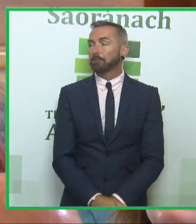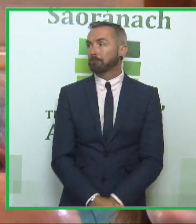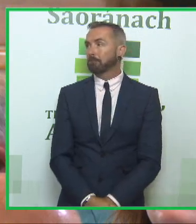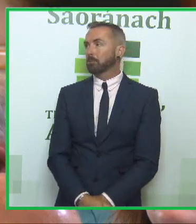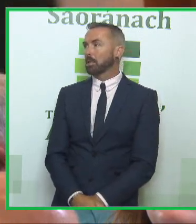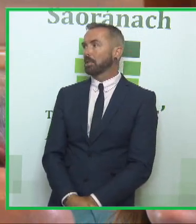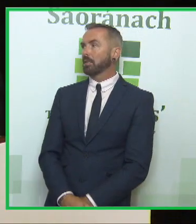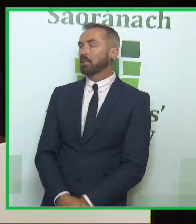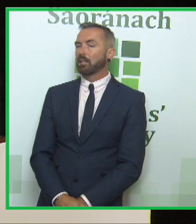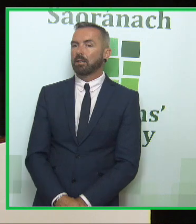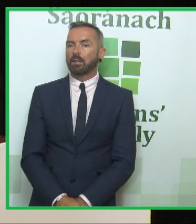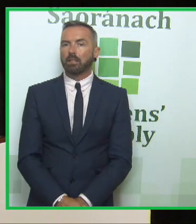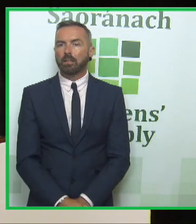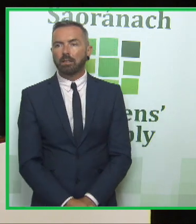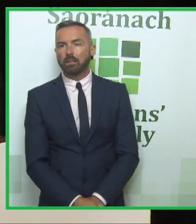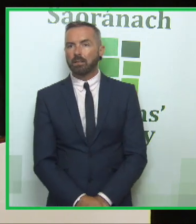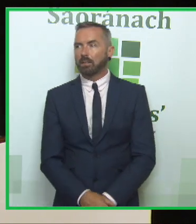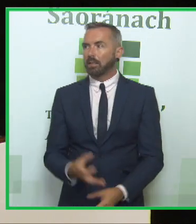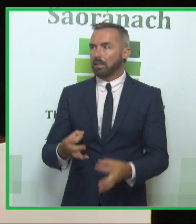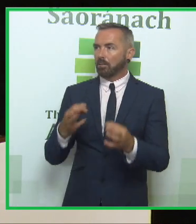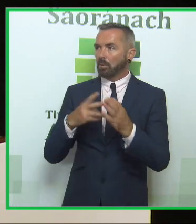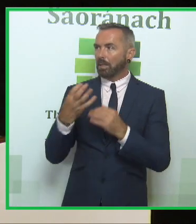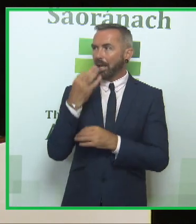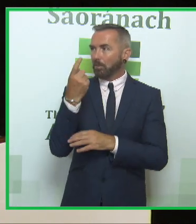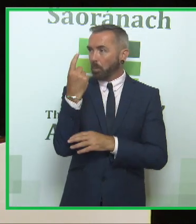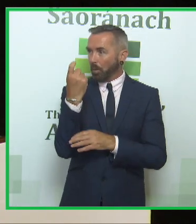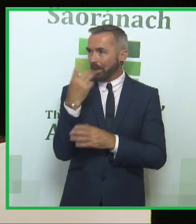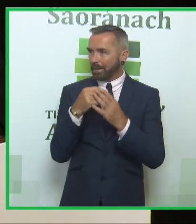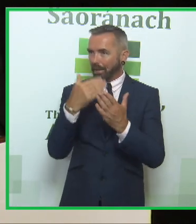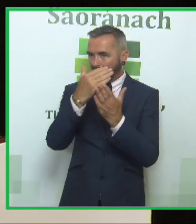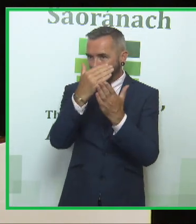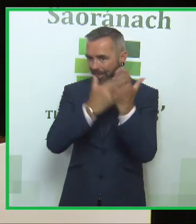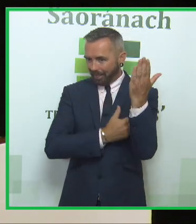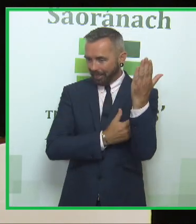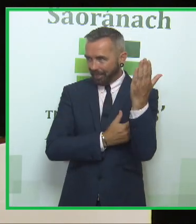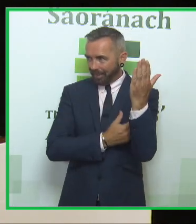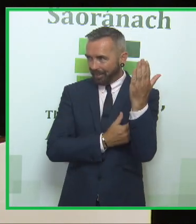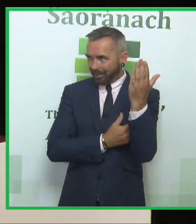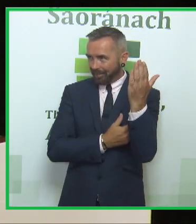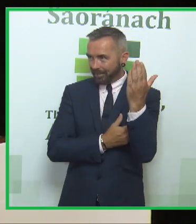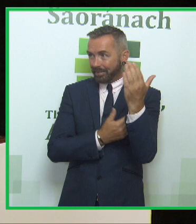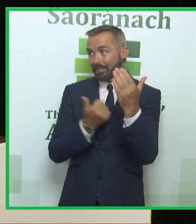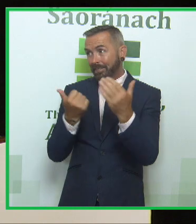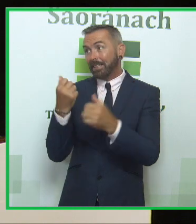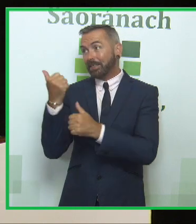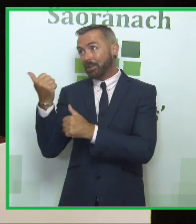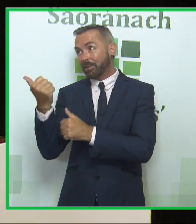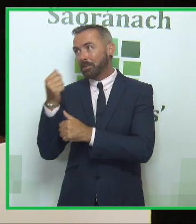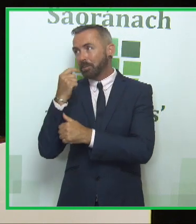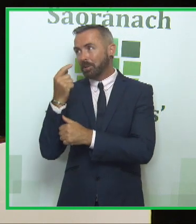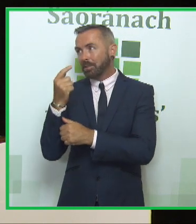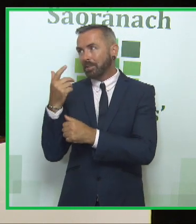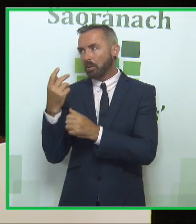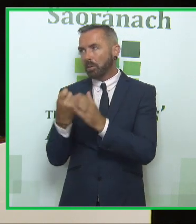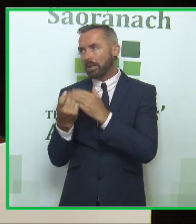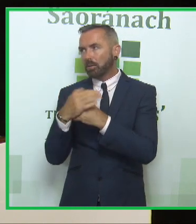sorry to cut you there. It's always great when you ask people for one thing and they give you really rich a few more. So no, listen, thanks, and it's really good feedback. Just on the issue of